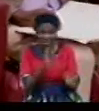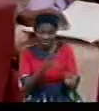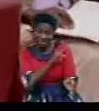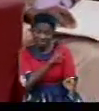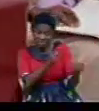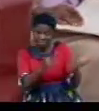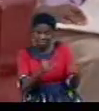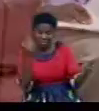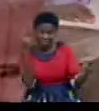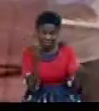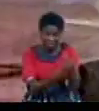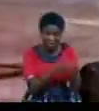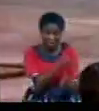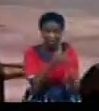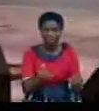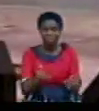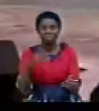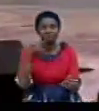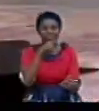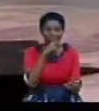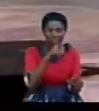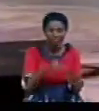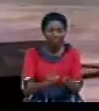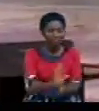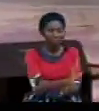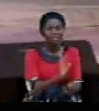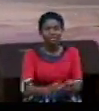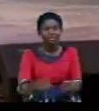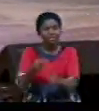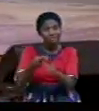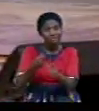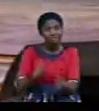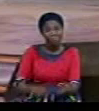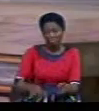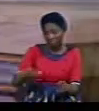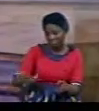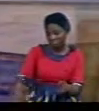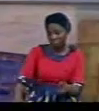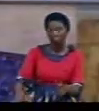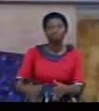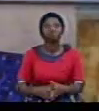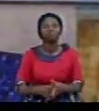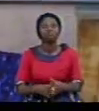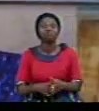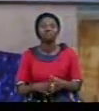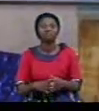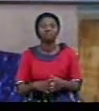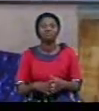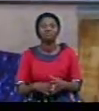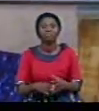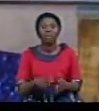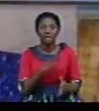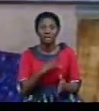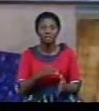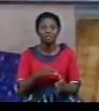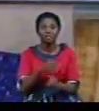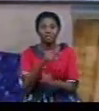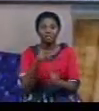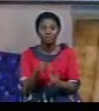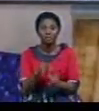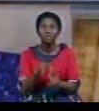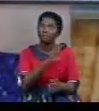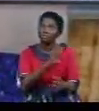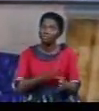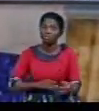and they have been turning lines to their children from the young age but then those Spirits when Christ comes